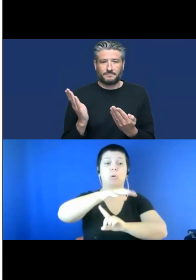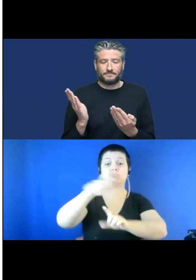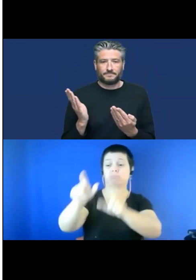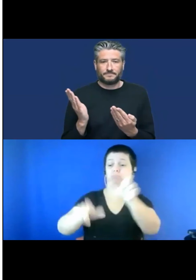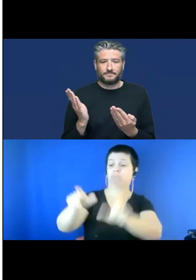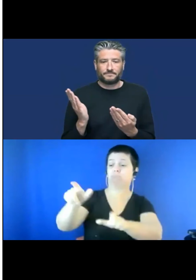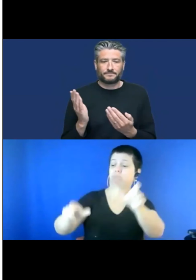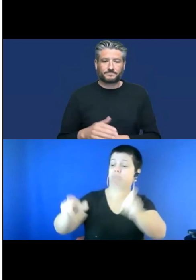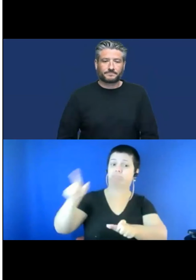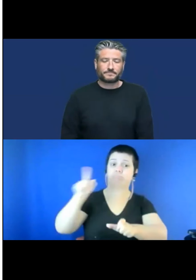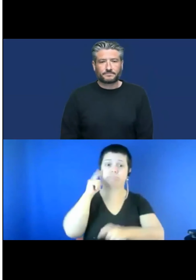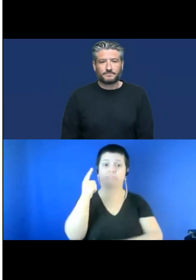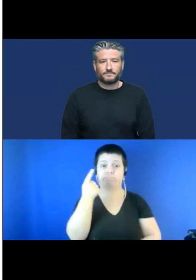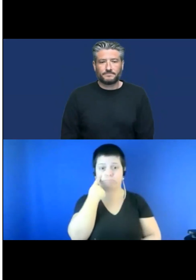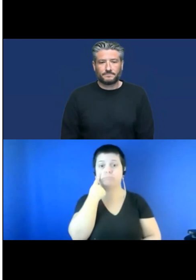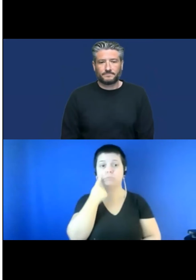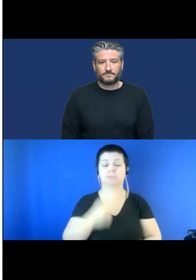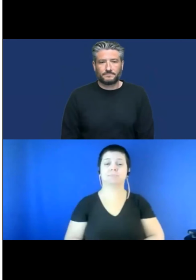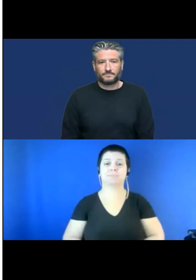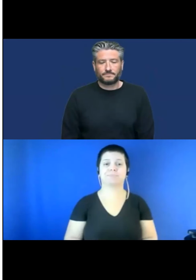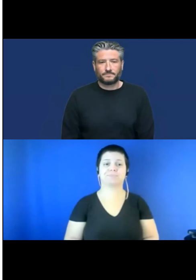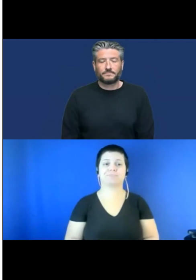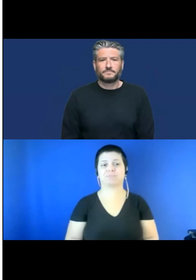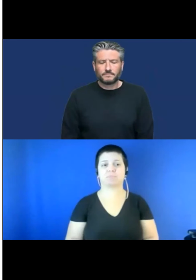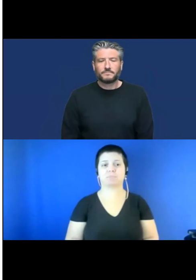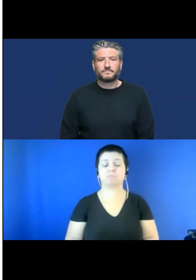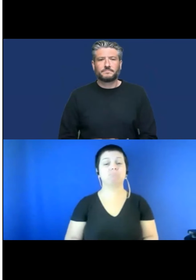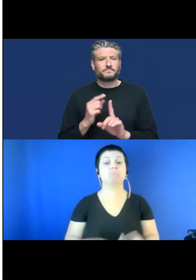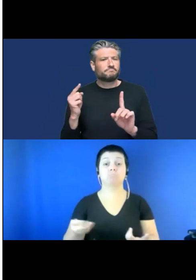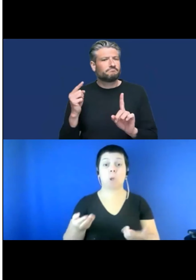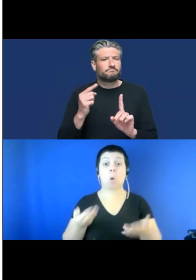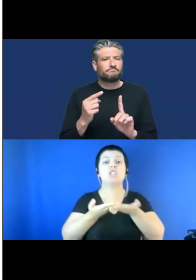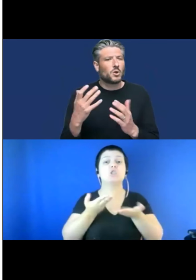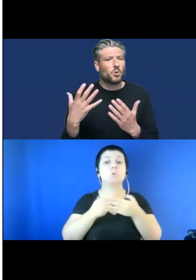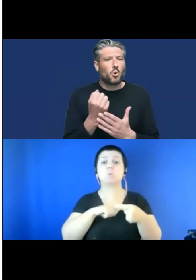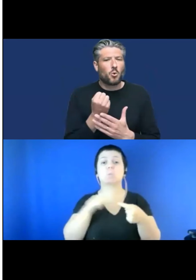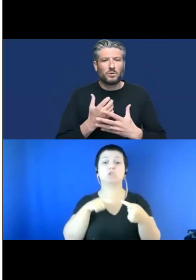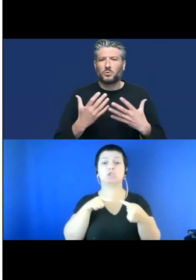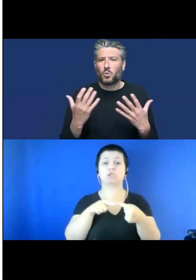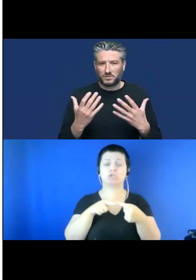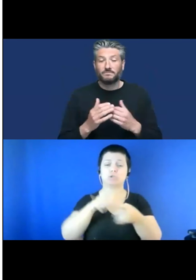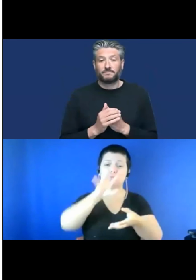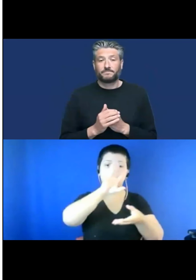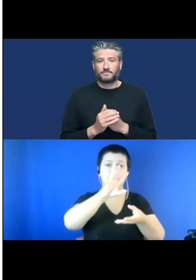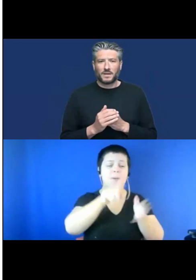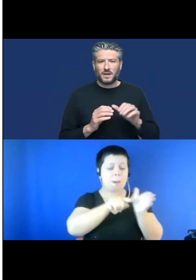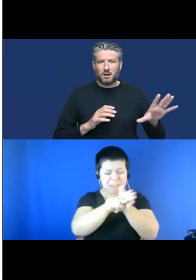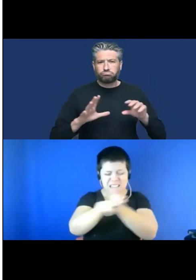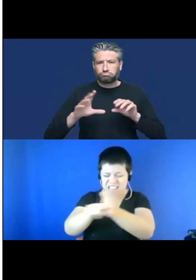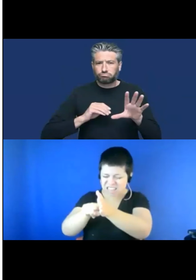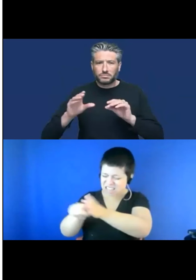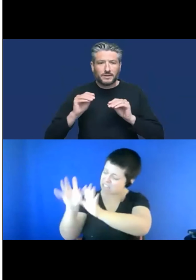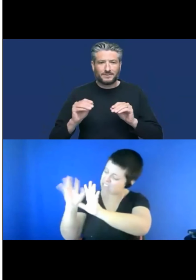a Systematic Review. The goal of this study was to synthesize and analyze the research that has been